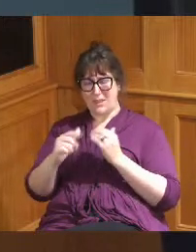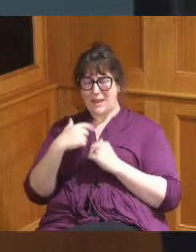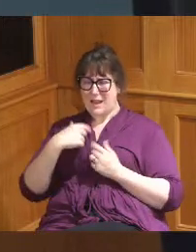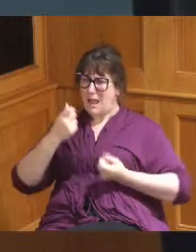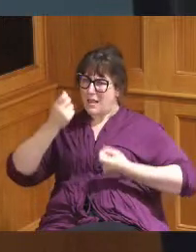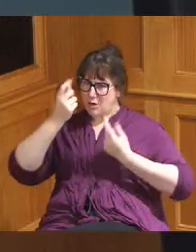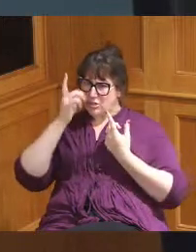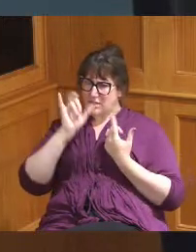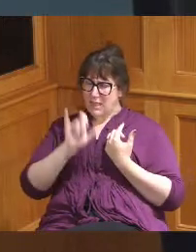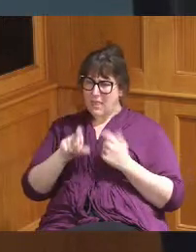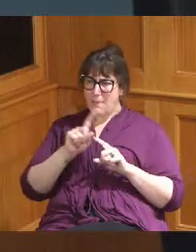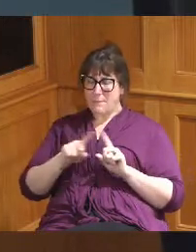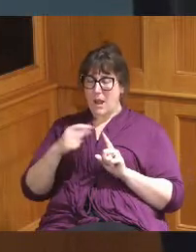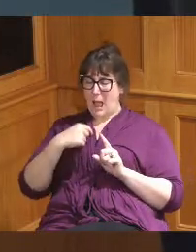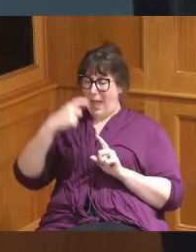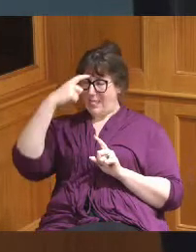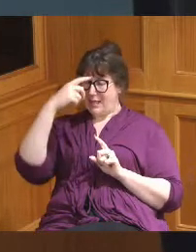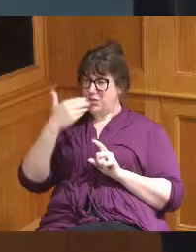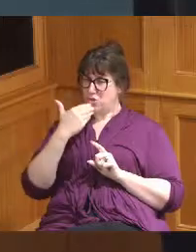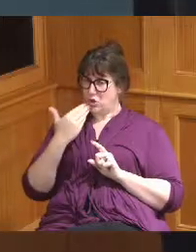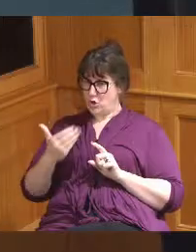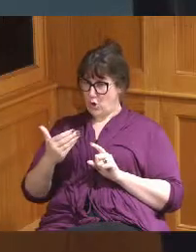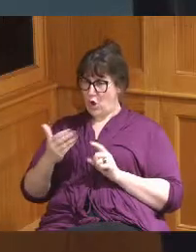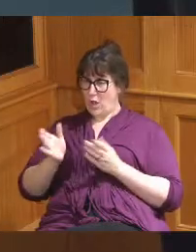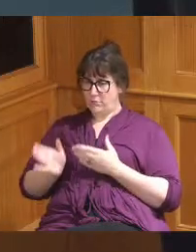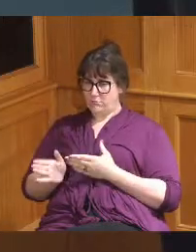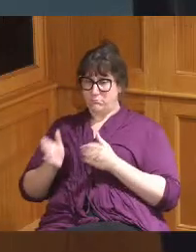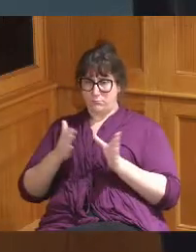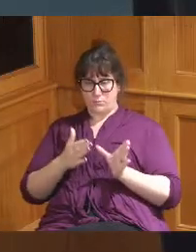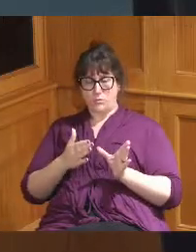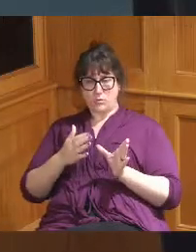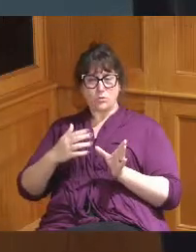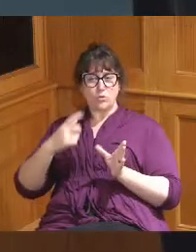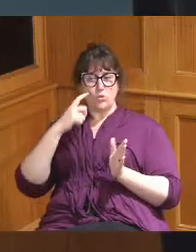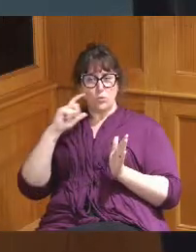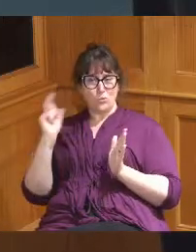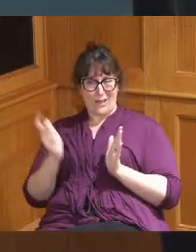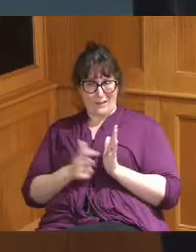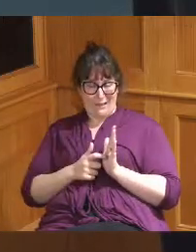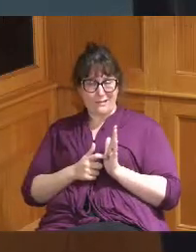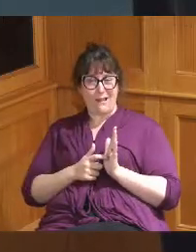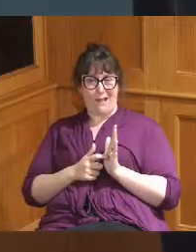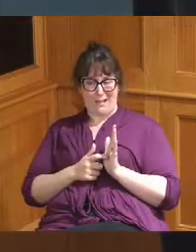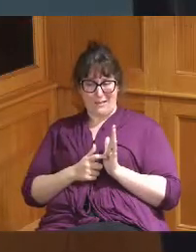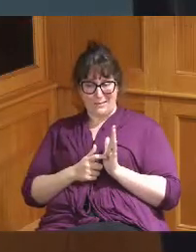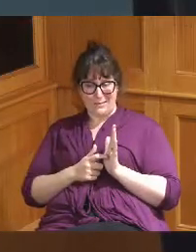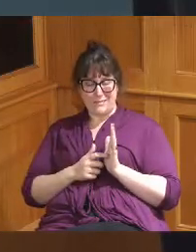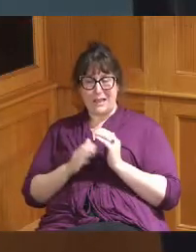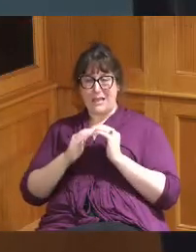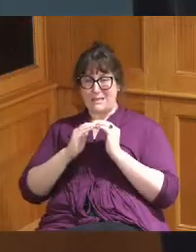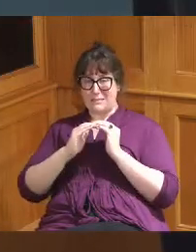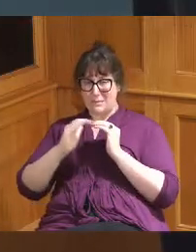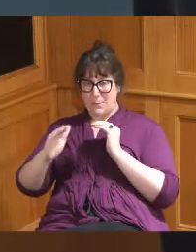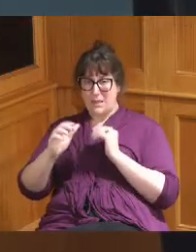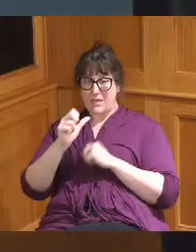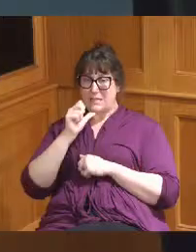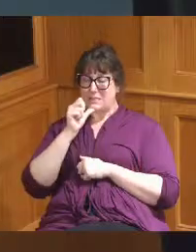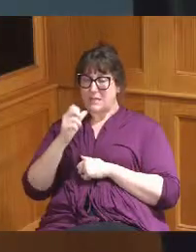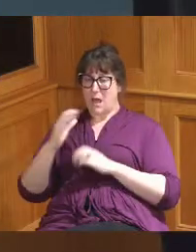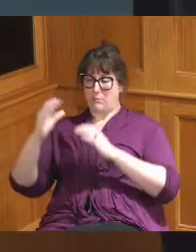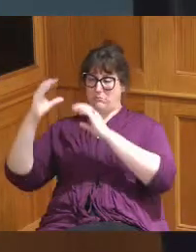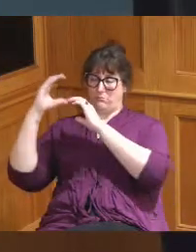think this is a good move to further recognizing that maybe that stability shouldn't be so much on the back of